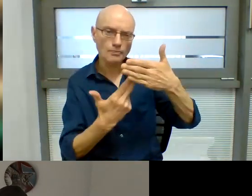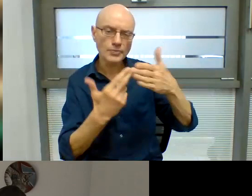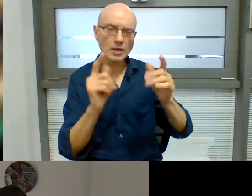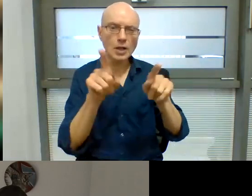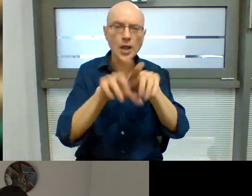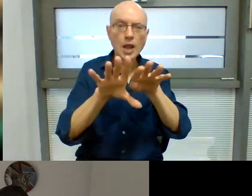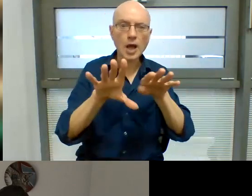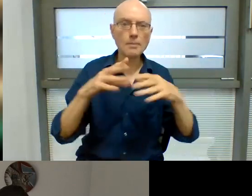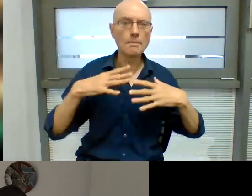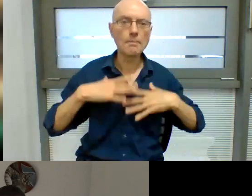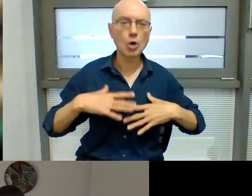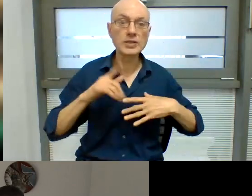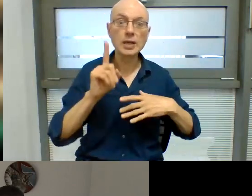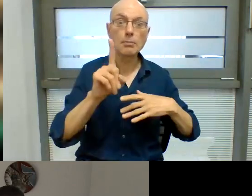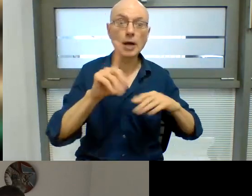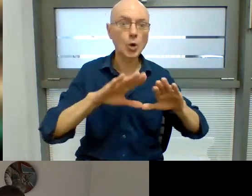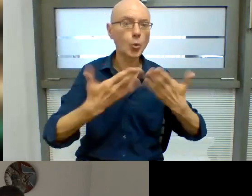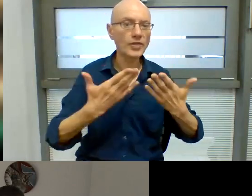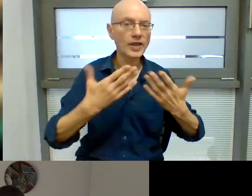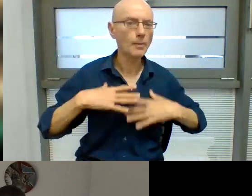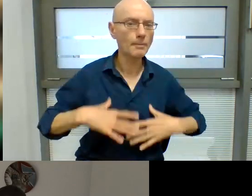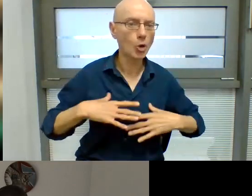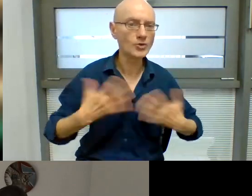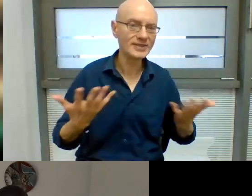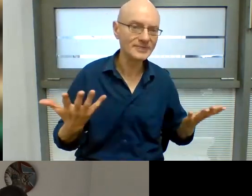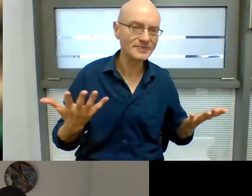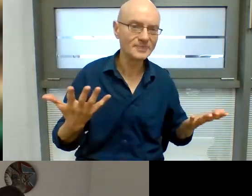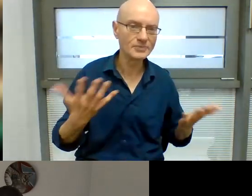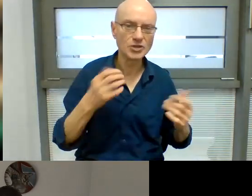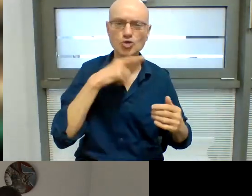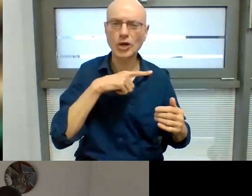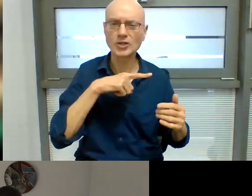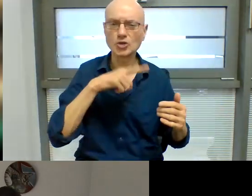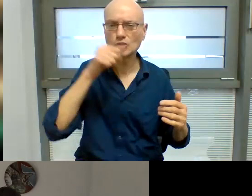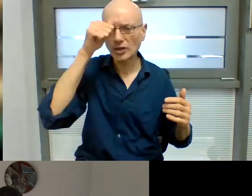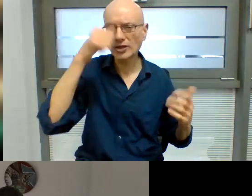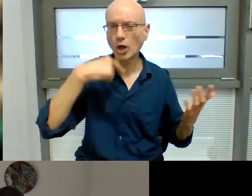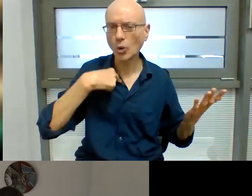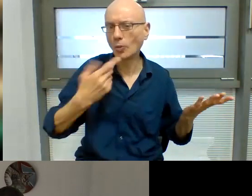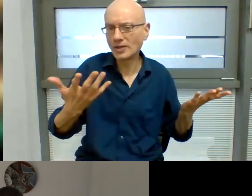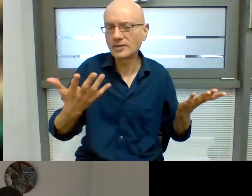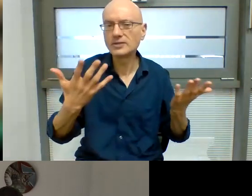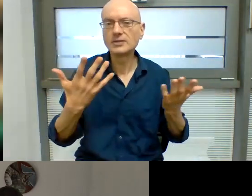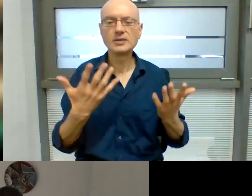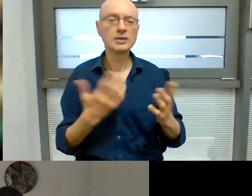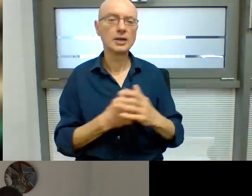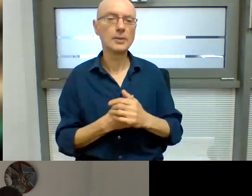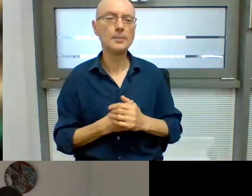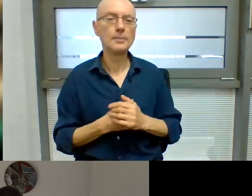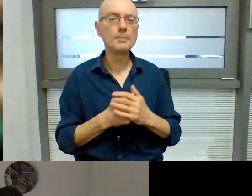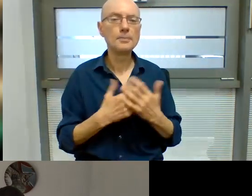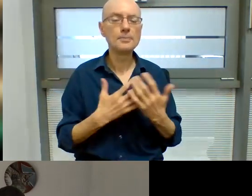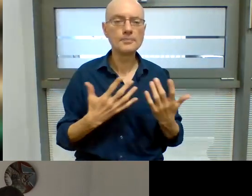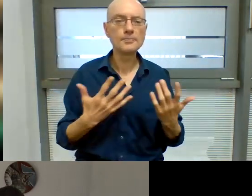without the bodies there. If you see, it's kind of a bit strange thing to think,